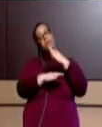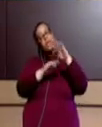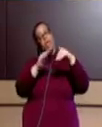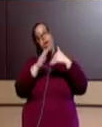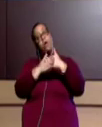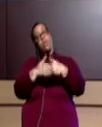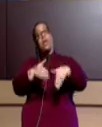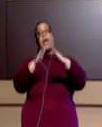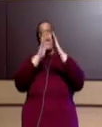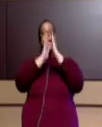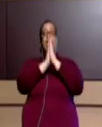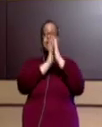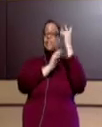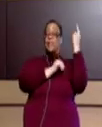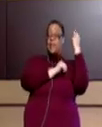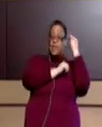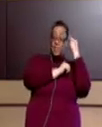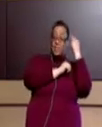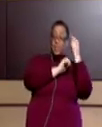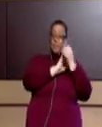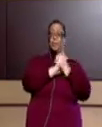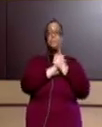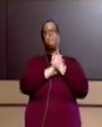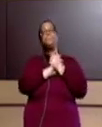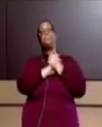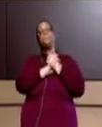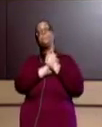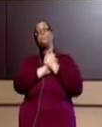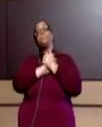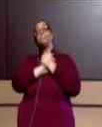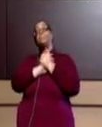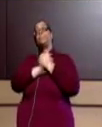ask, above all I think.